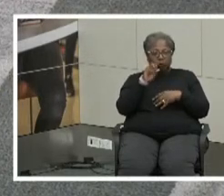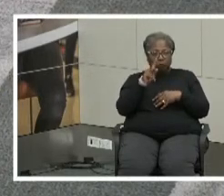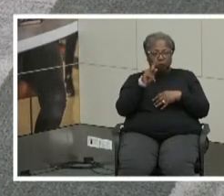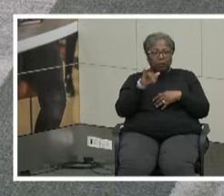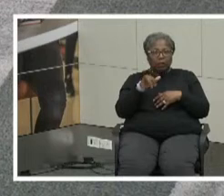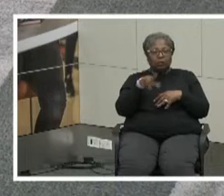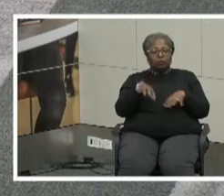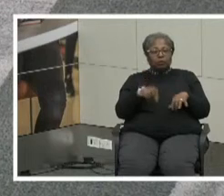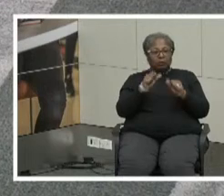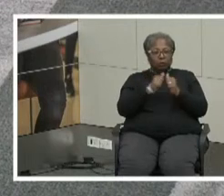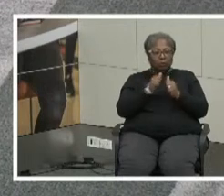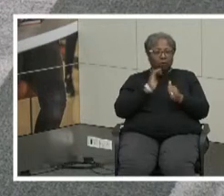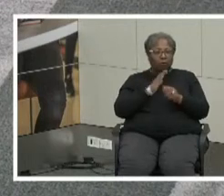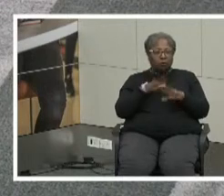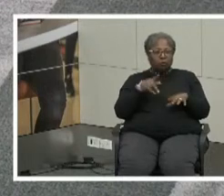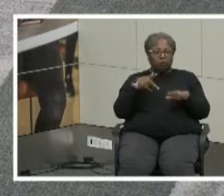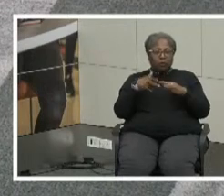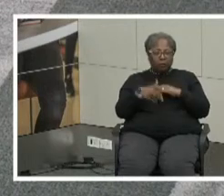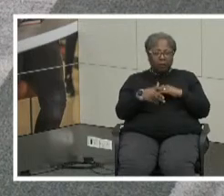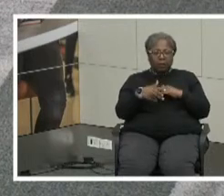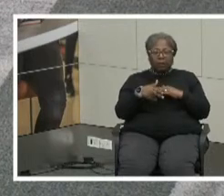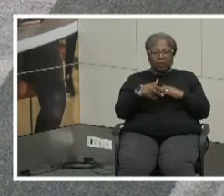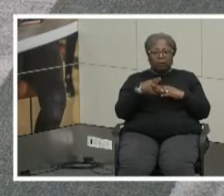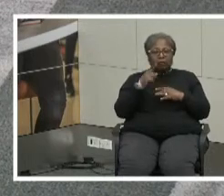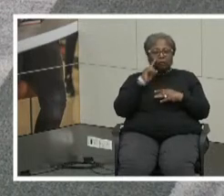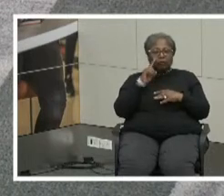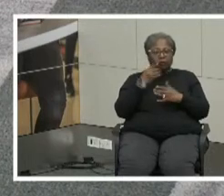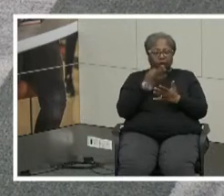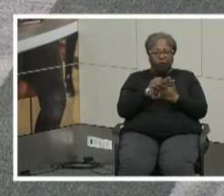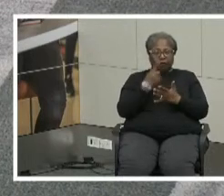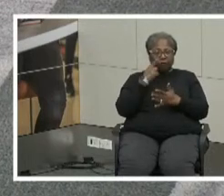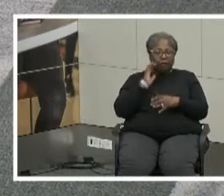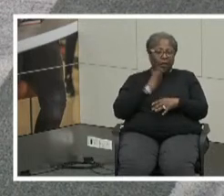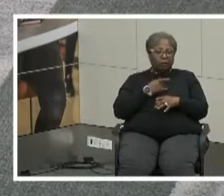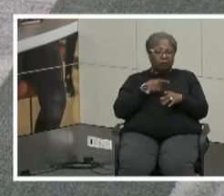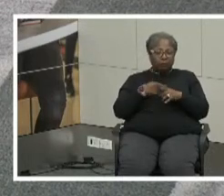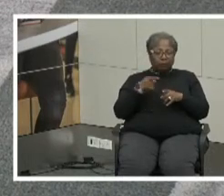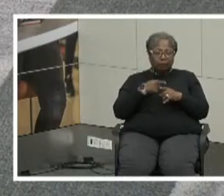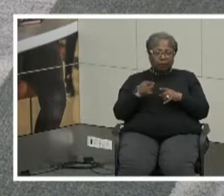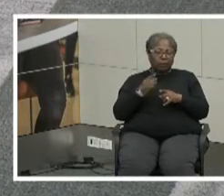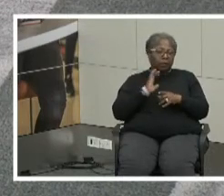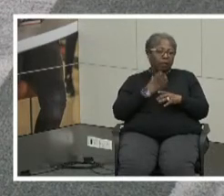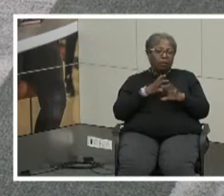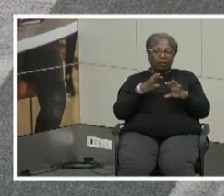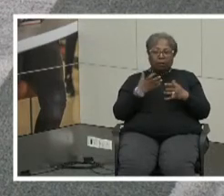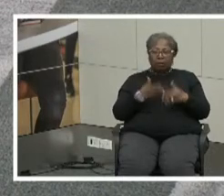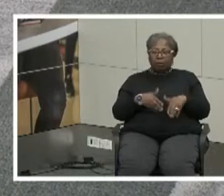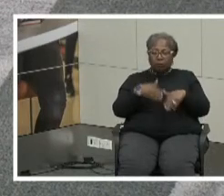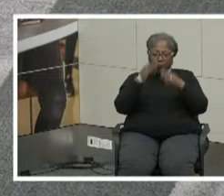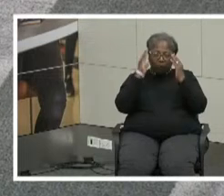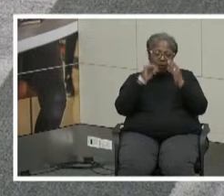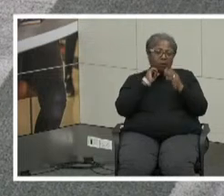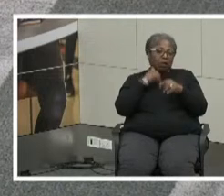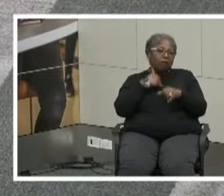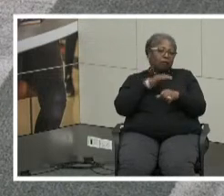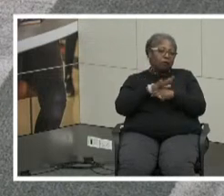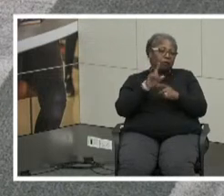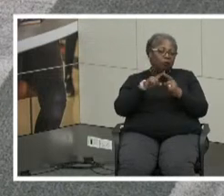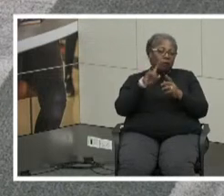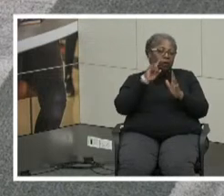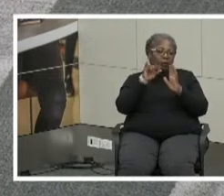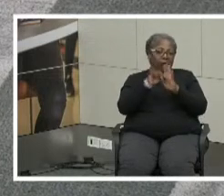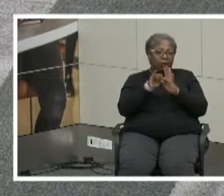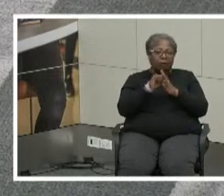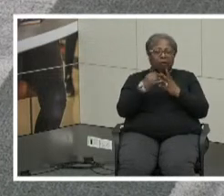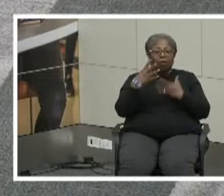our children when you cut funding for our Specialists our ERS are overwhelmed and underere equipped to identify autism